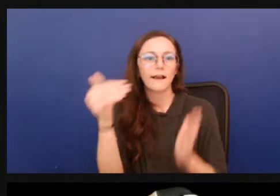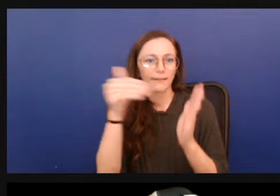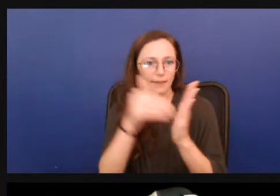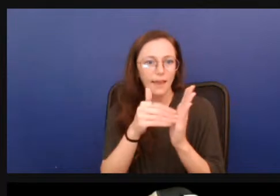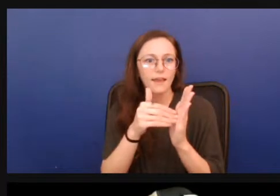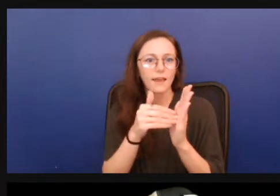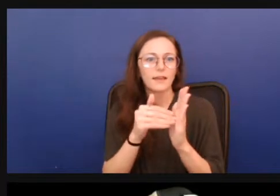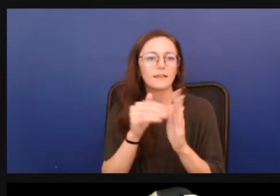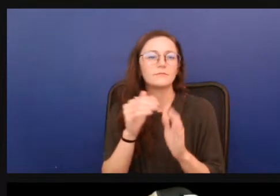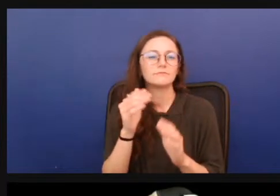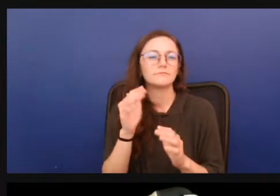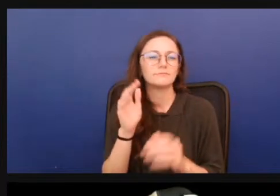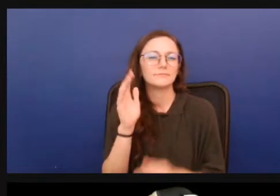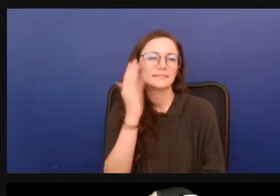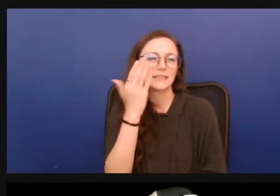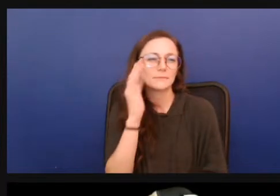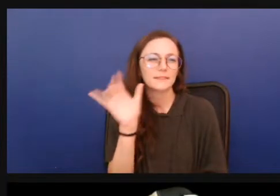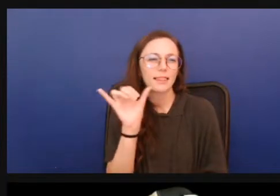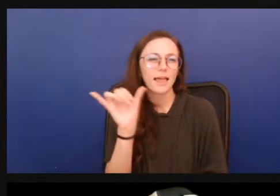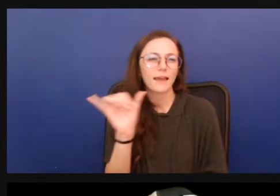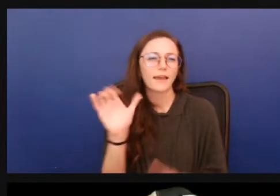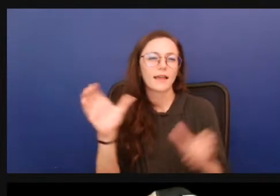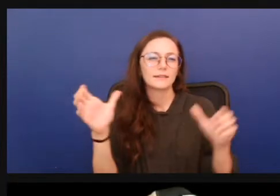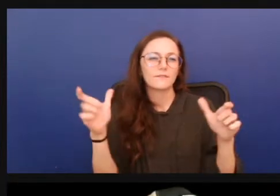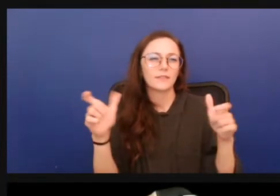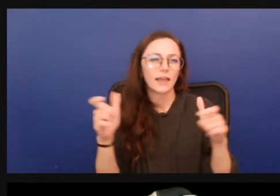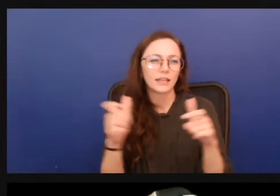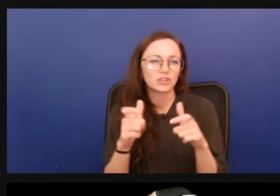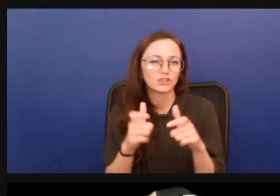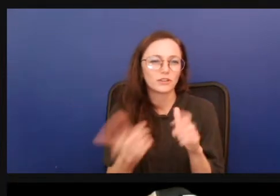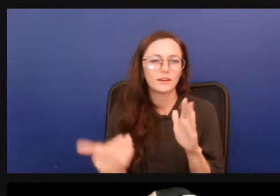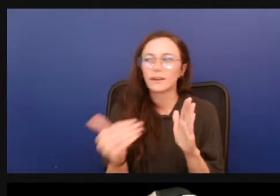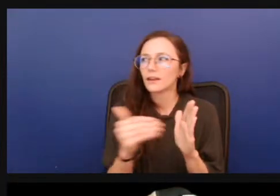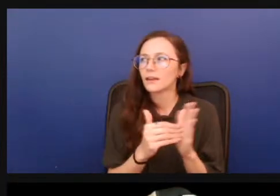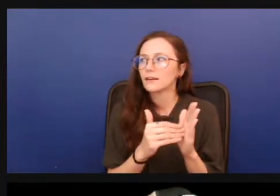looks like it could be the start of a deflation-inflation cycle, but something has changed a little bit.